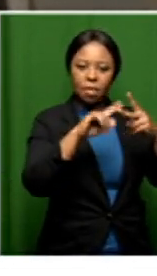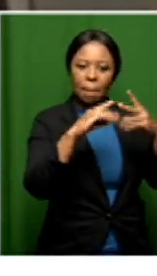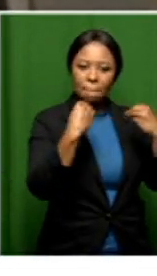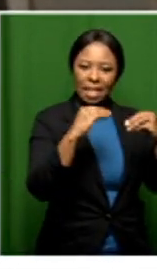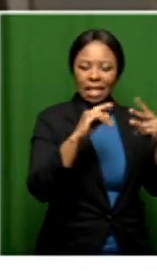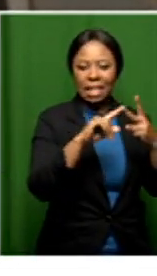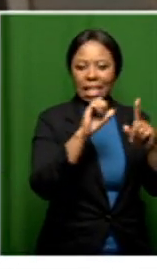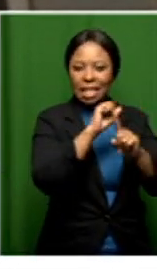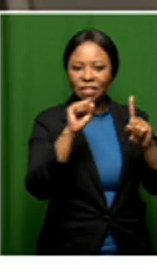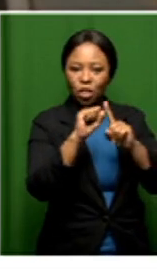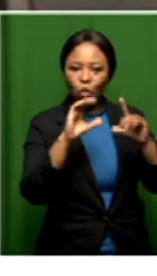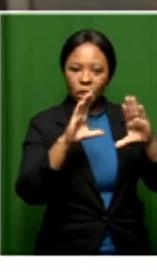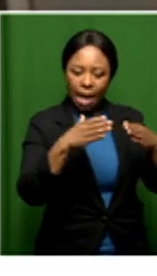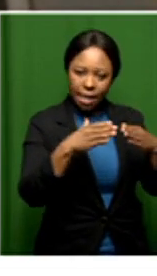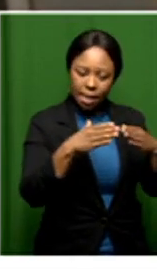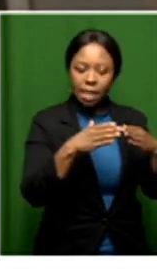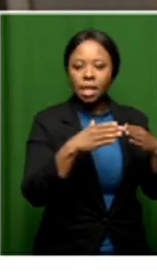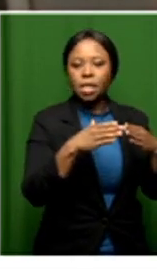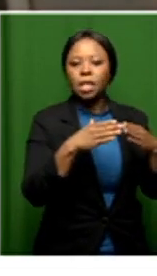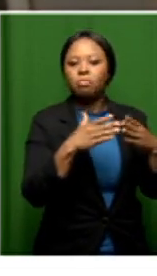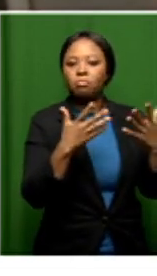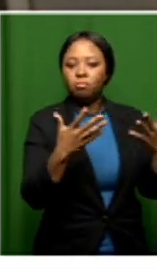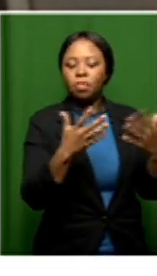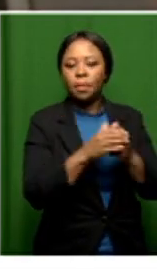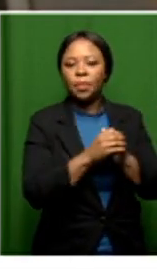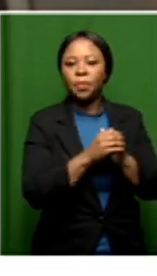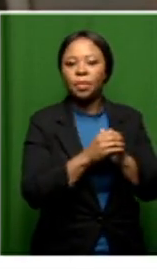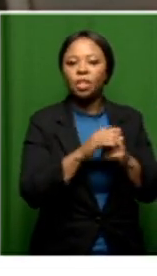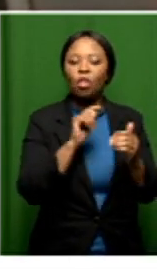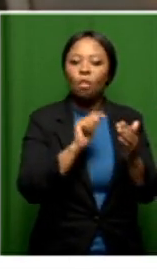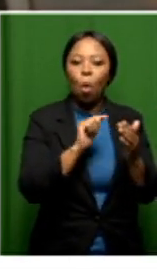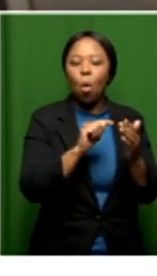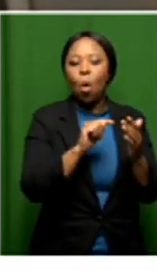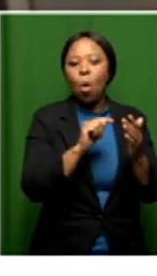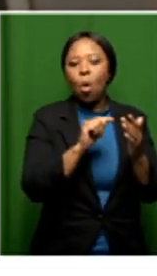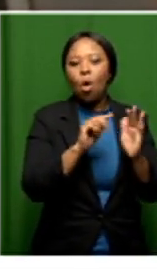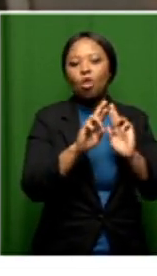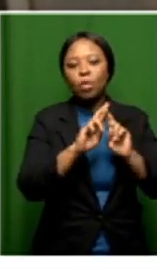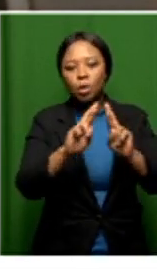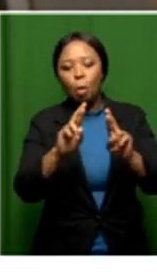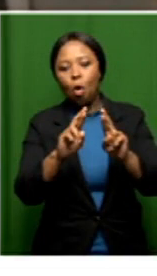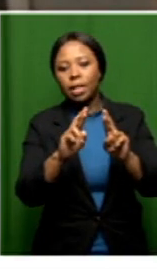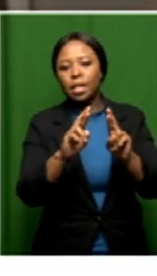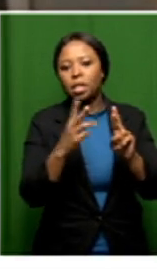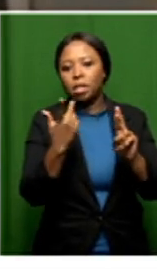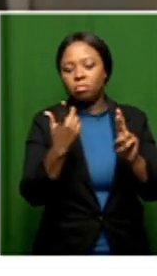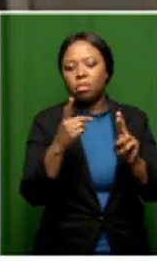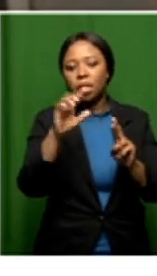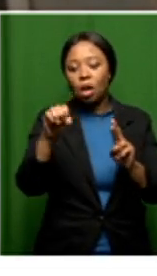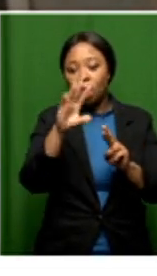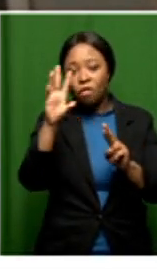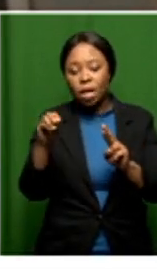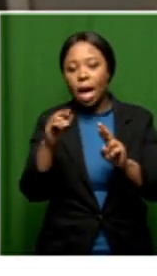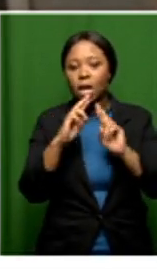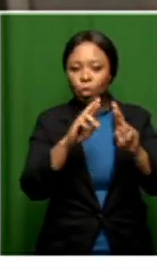civil society, really to be a rapid response vehicle in terms of South Africa's